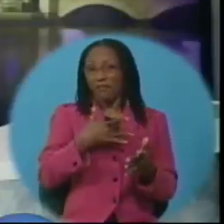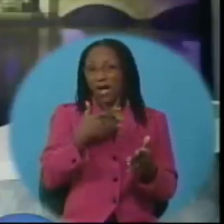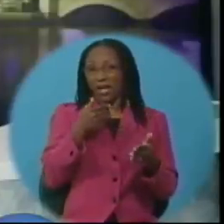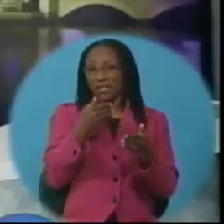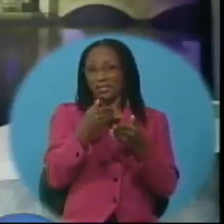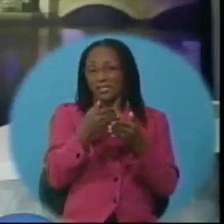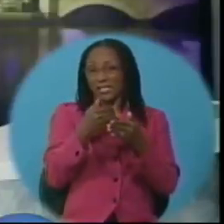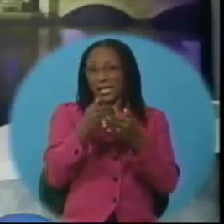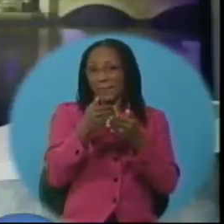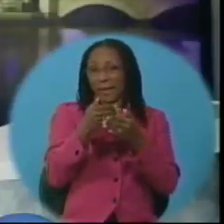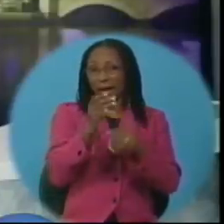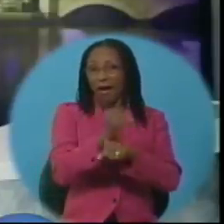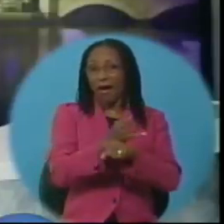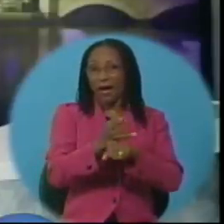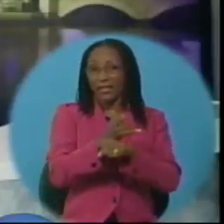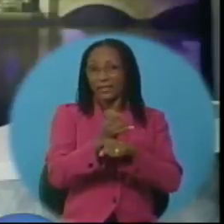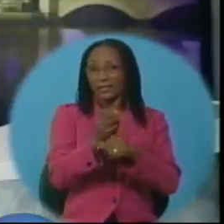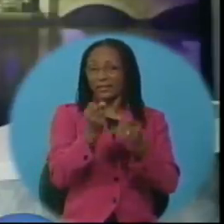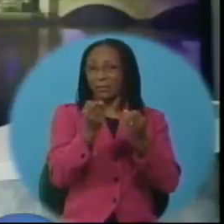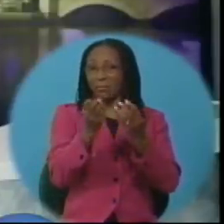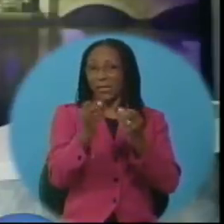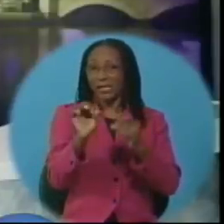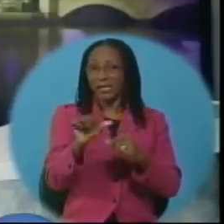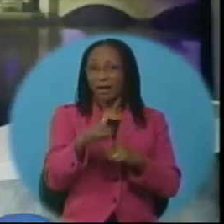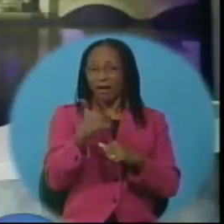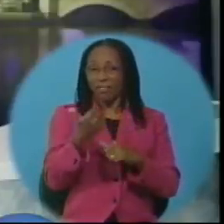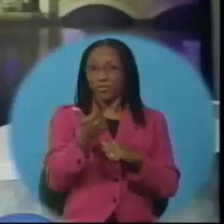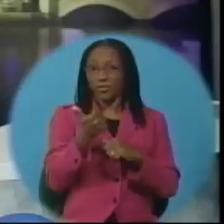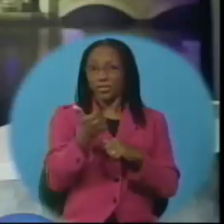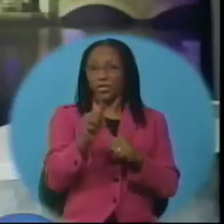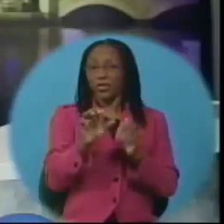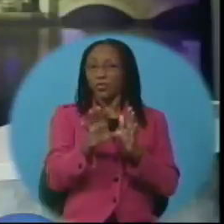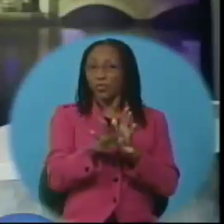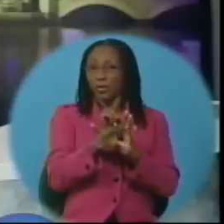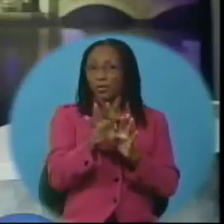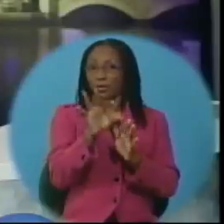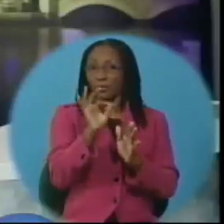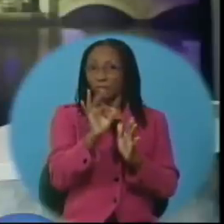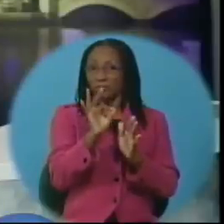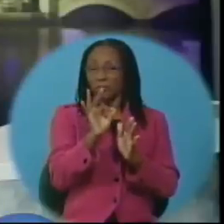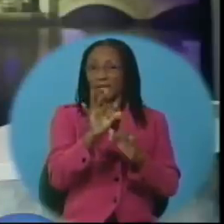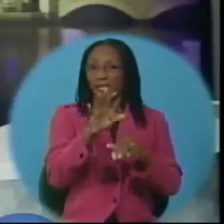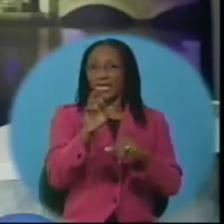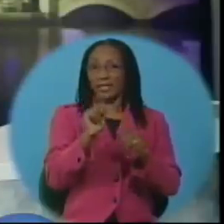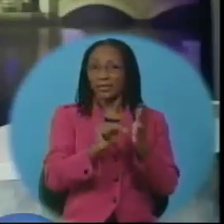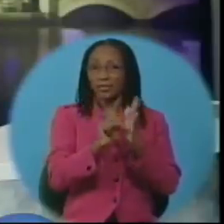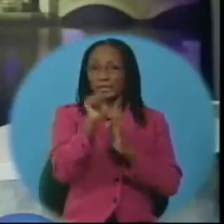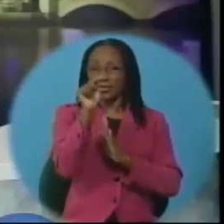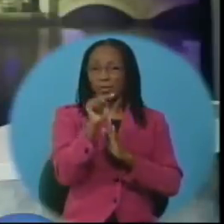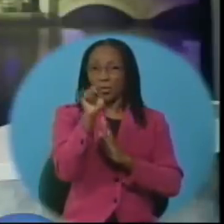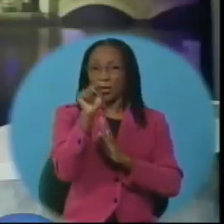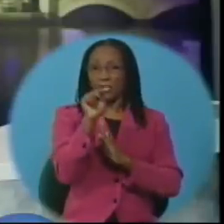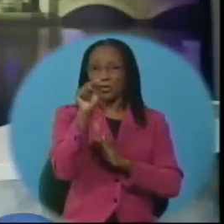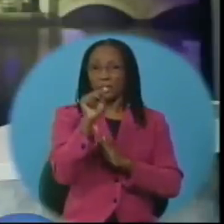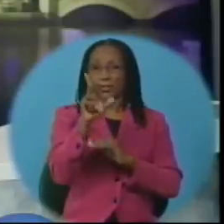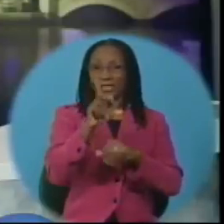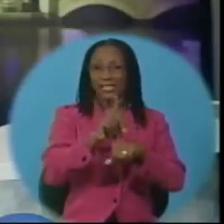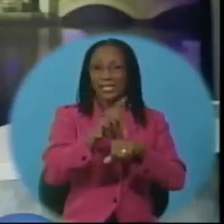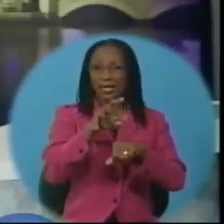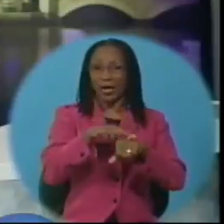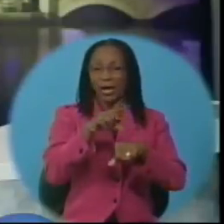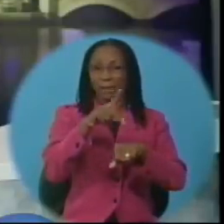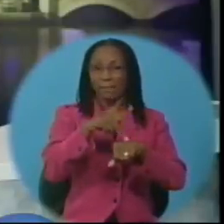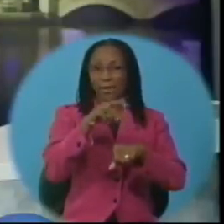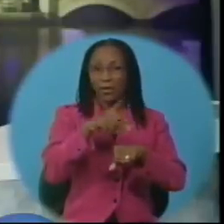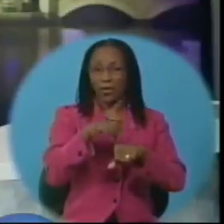other minor quakes were recorded in the Northern Caribbean, in the area of the Dominican Republic and Puerto Rico yesterday and